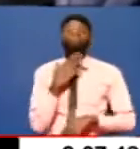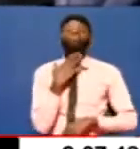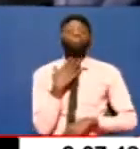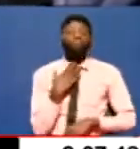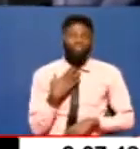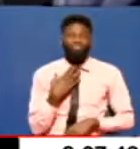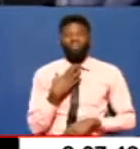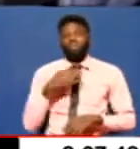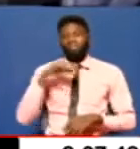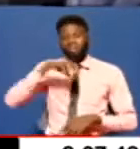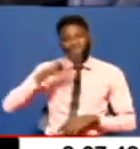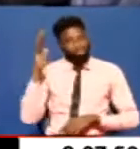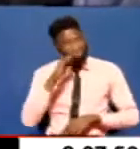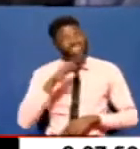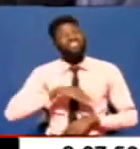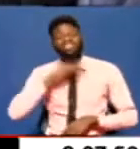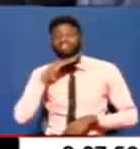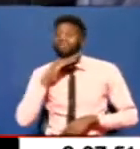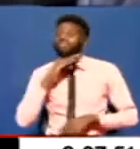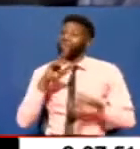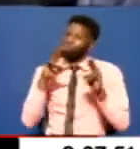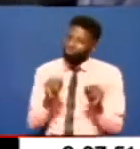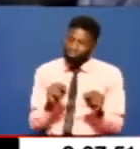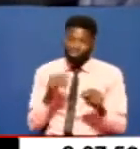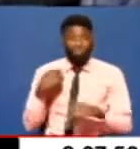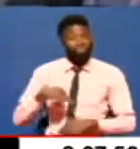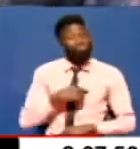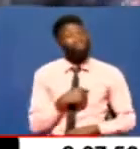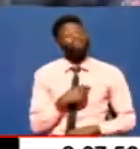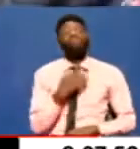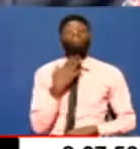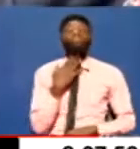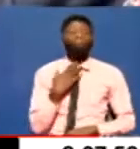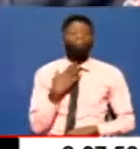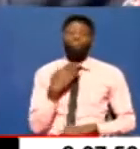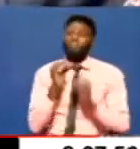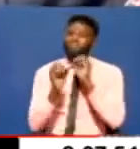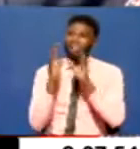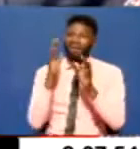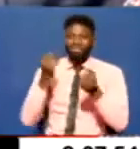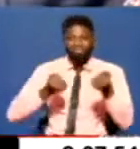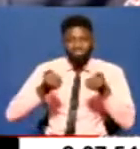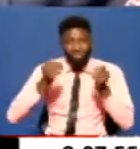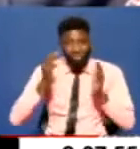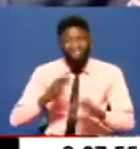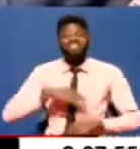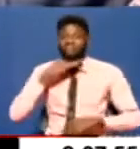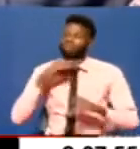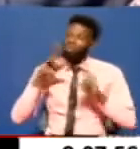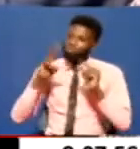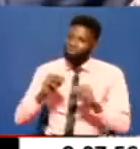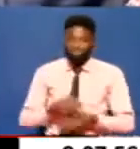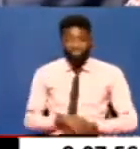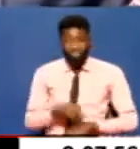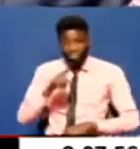die. We don't want any bus driver to die. When you have been dugwad, wewe ukiwa umedungwa, wewe